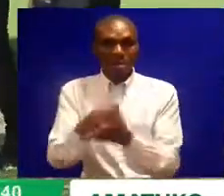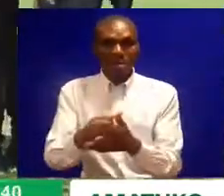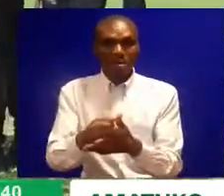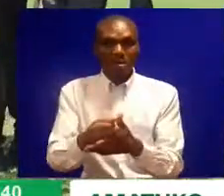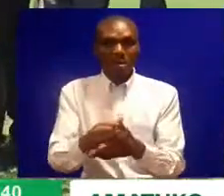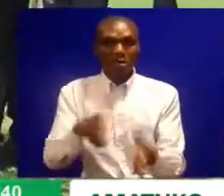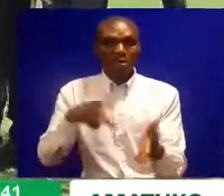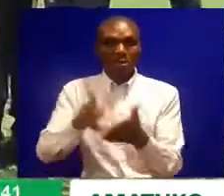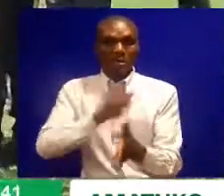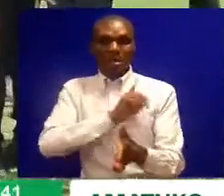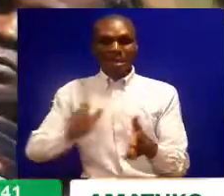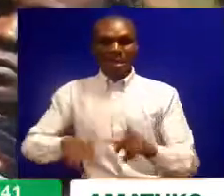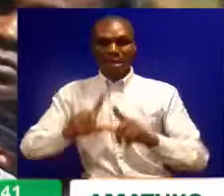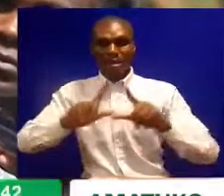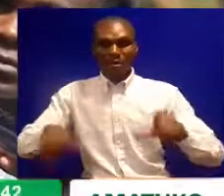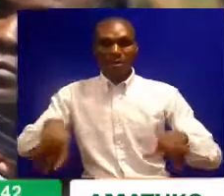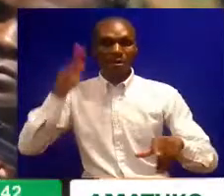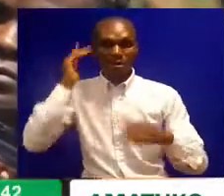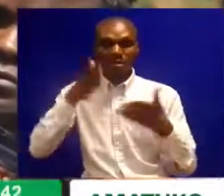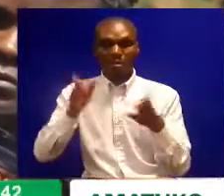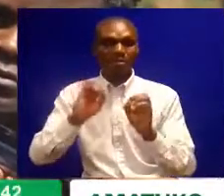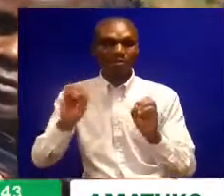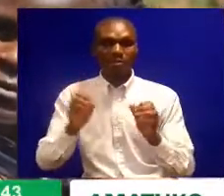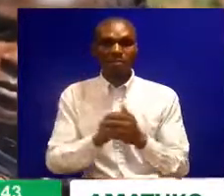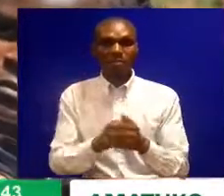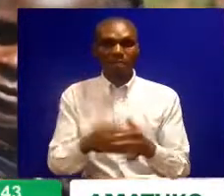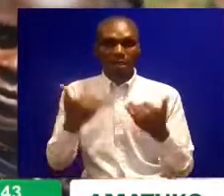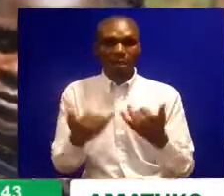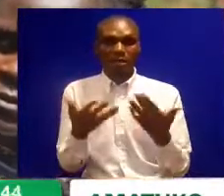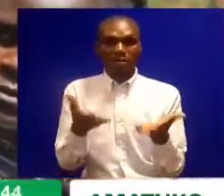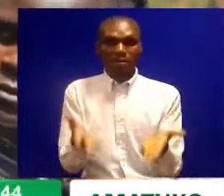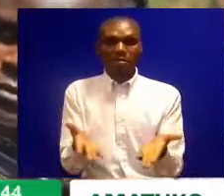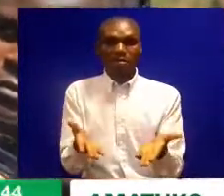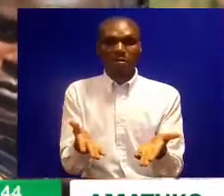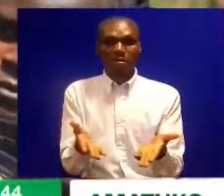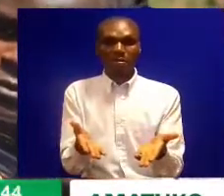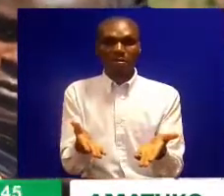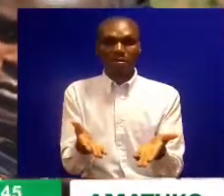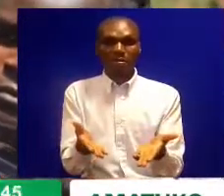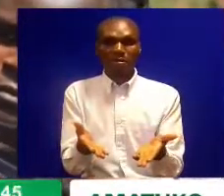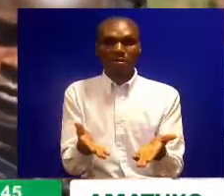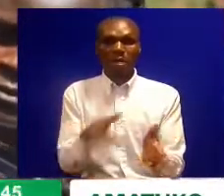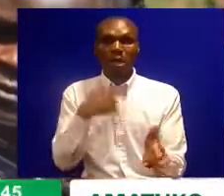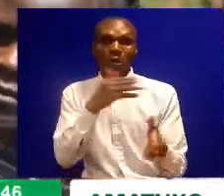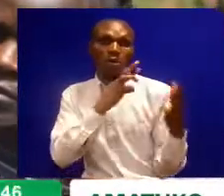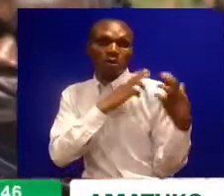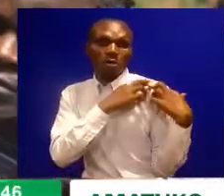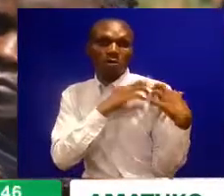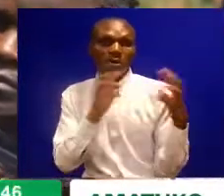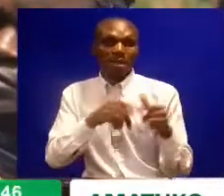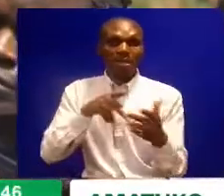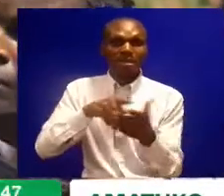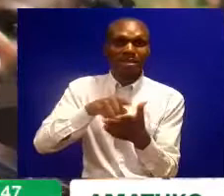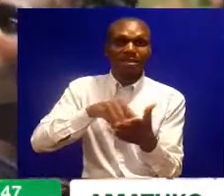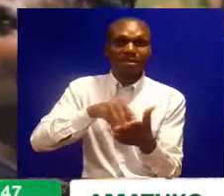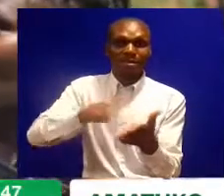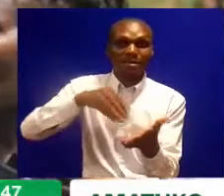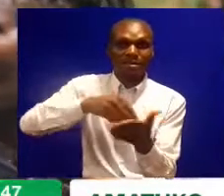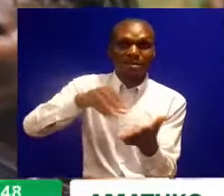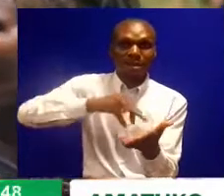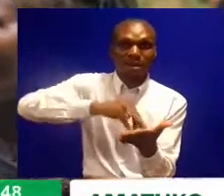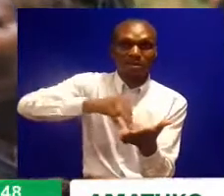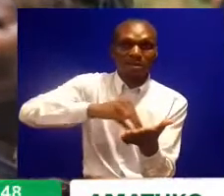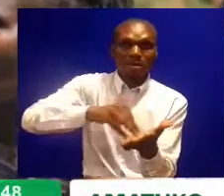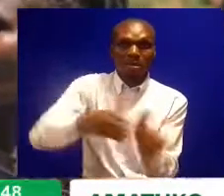bakombo ete ime abosongo Mbona ega abundene nete bantu mire chi message go cha chibeng chi go teba